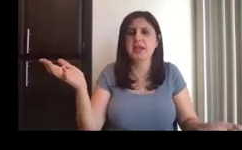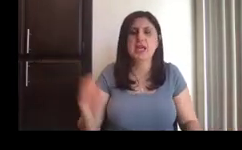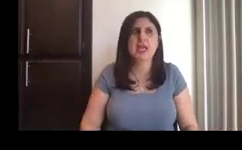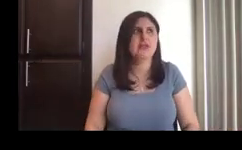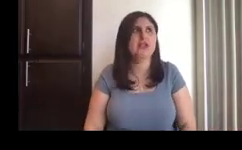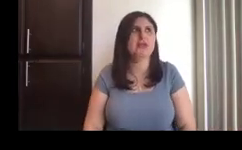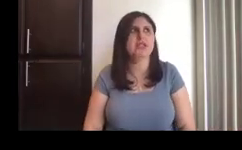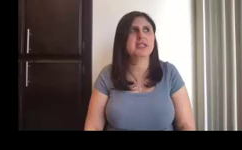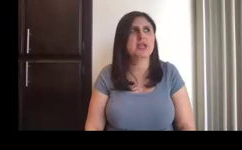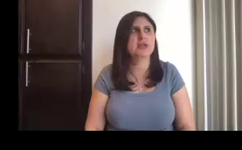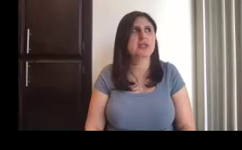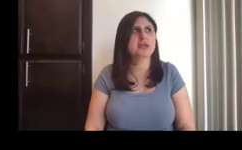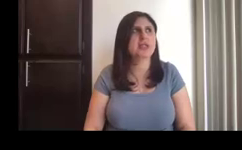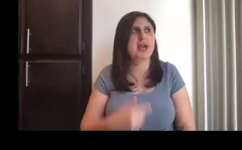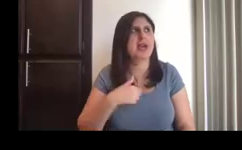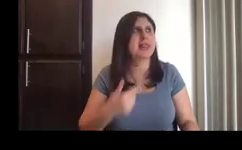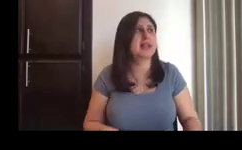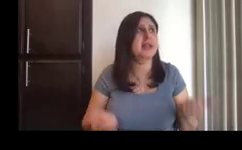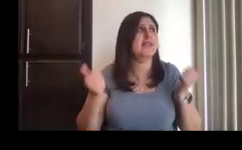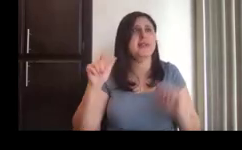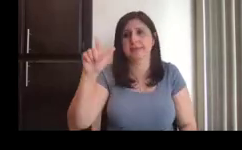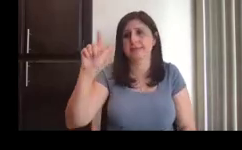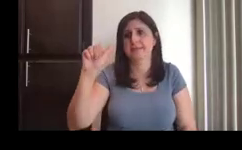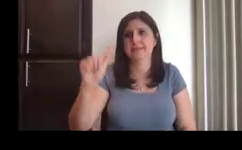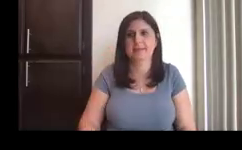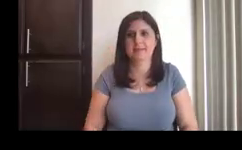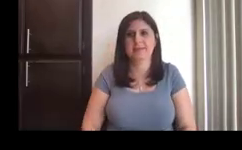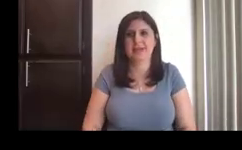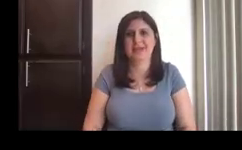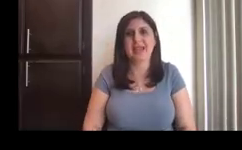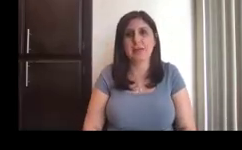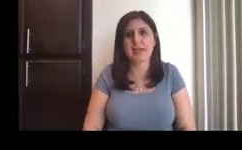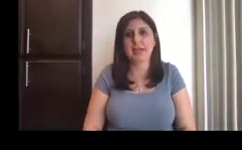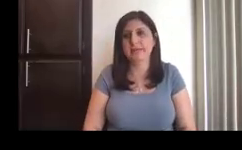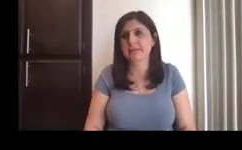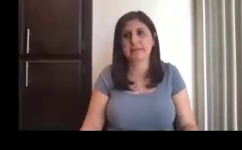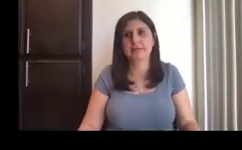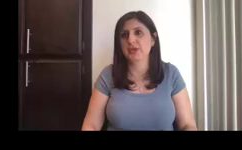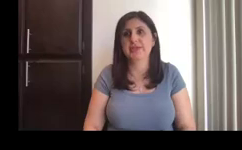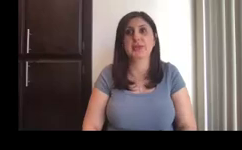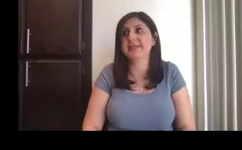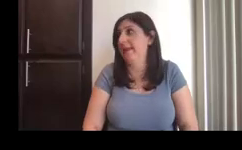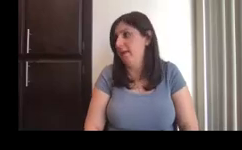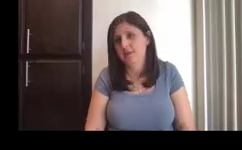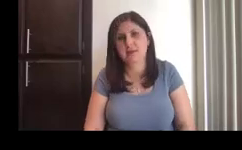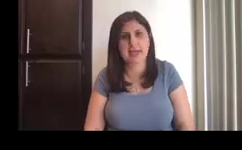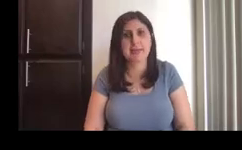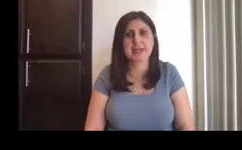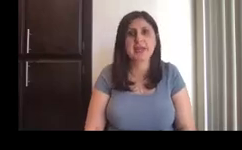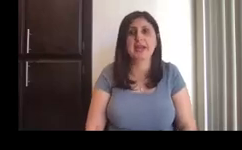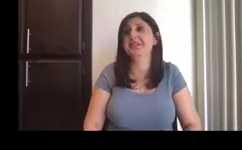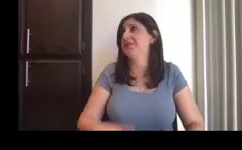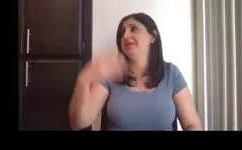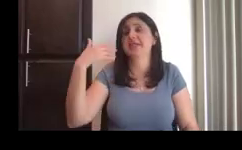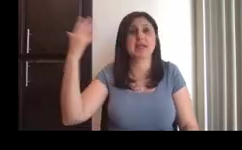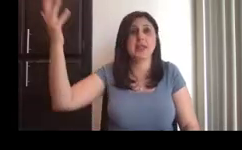that's fine. If you go to the East Coast and you say I live, that can mean you live in Louisiana. That can